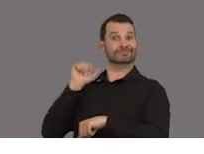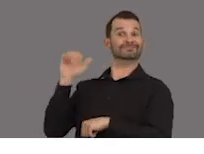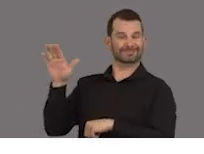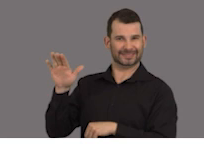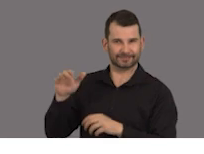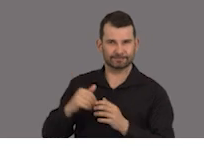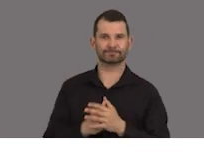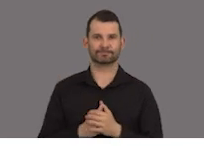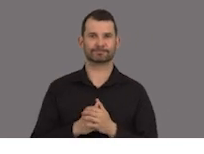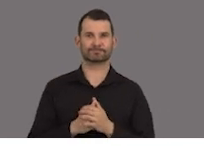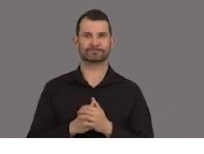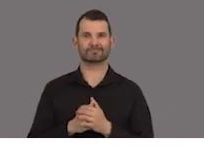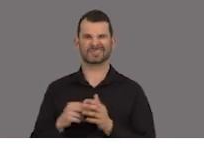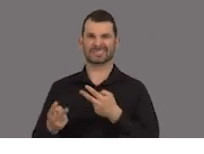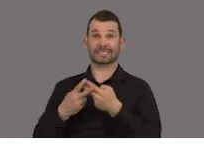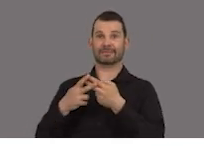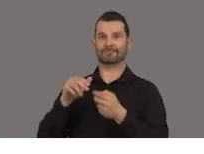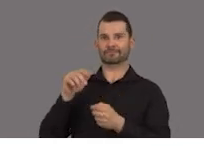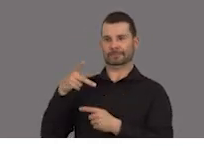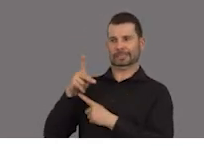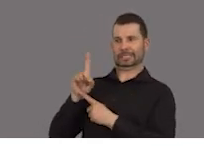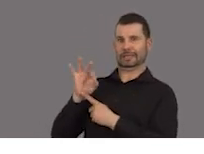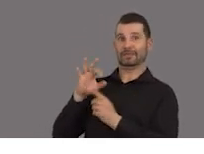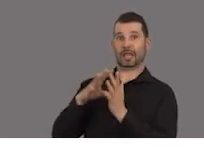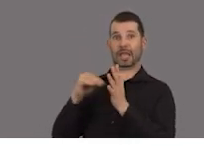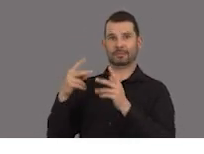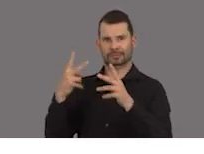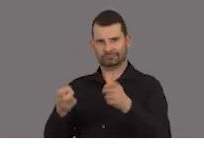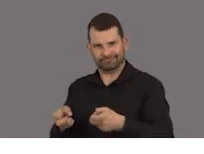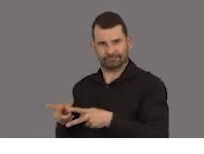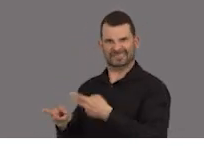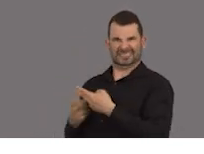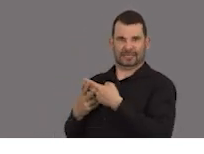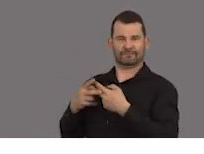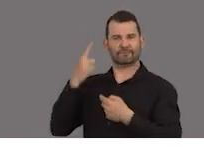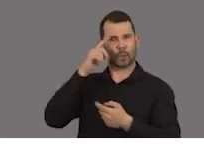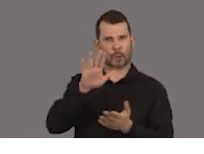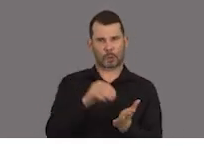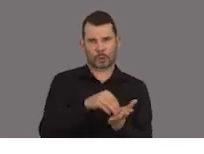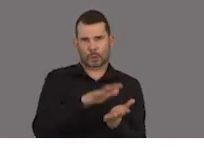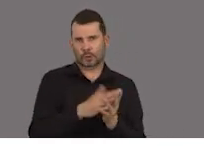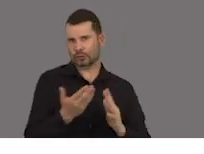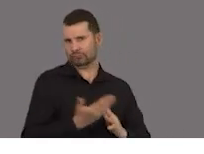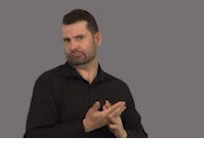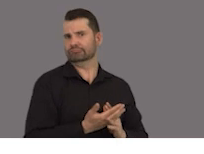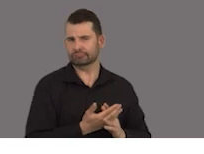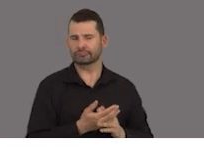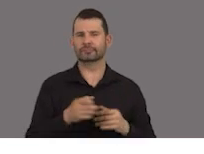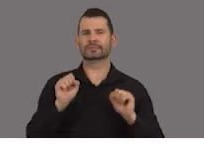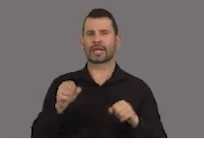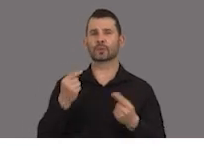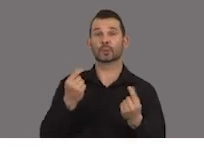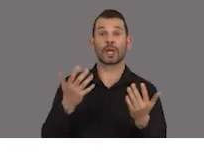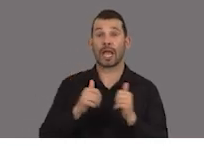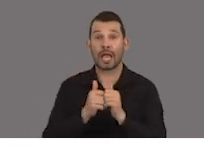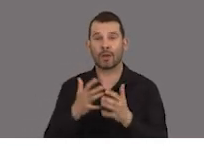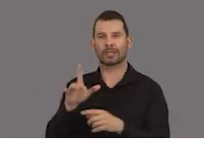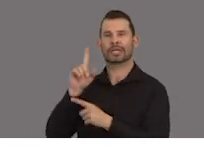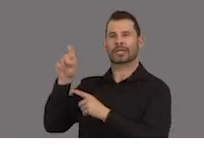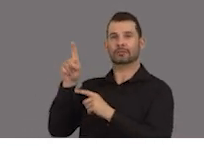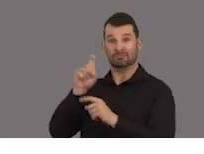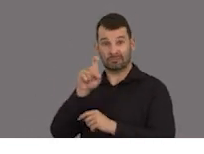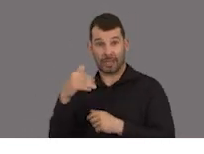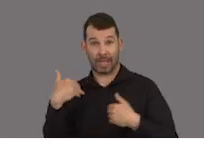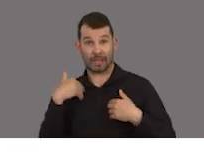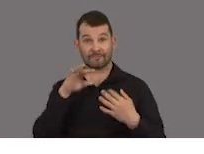submitted. Save a PDF copy from this page for your records. You can click "Do you